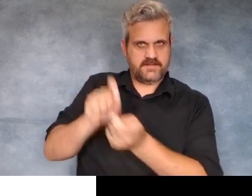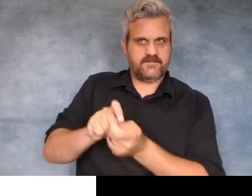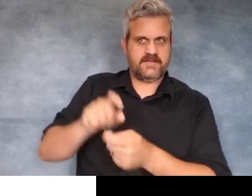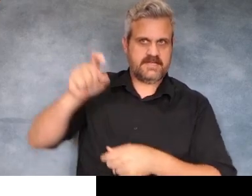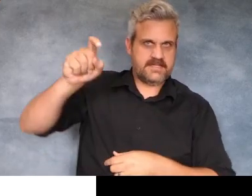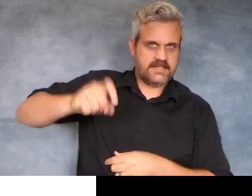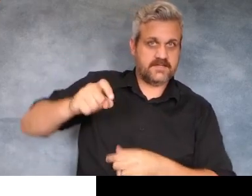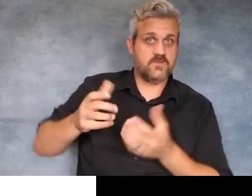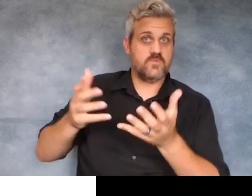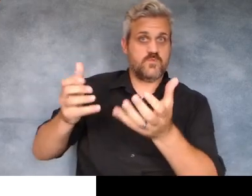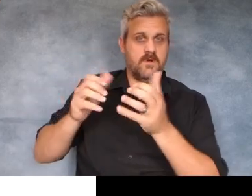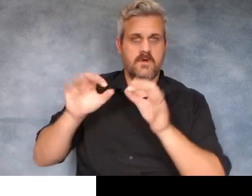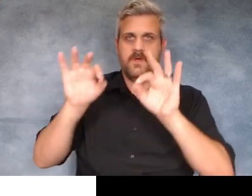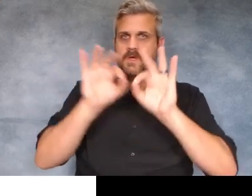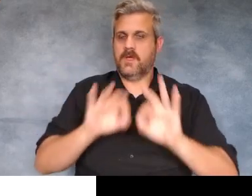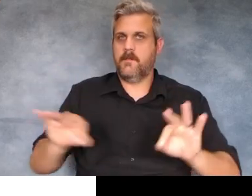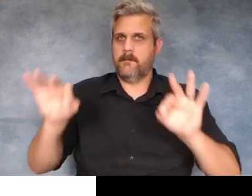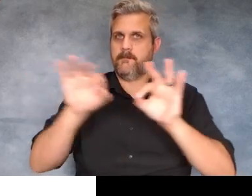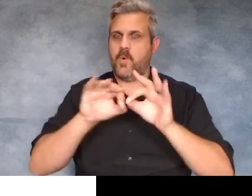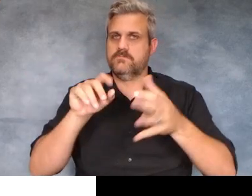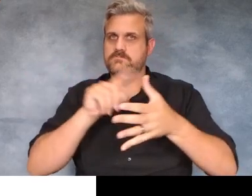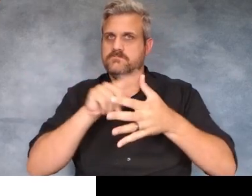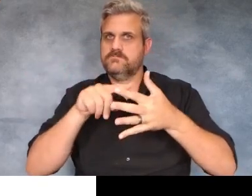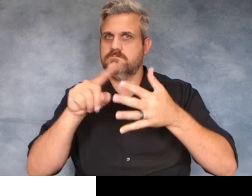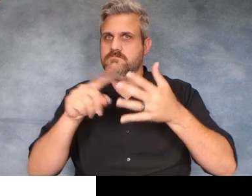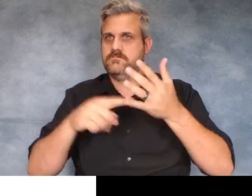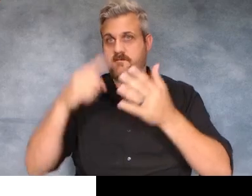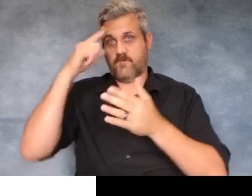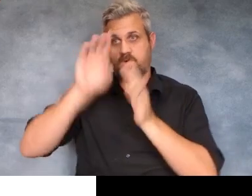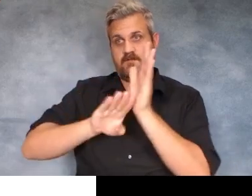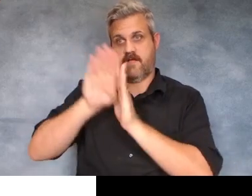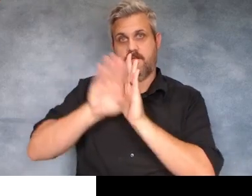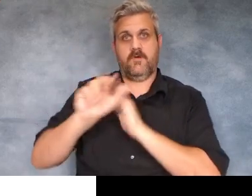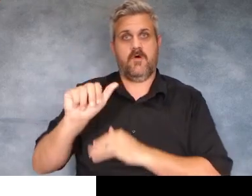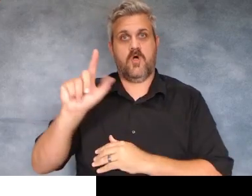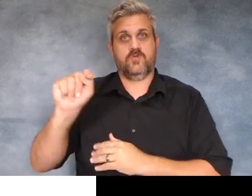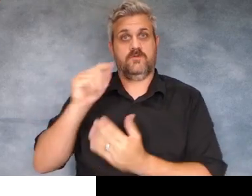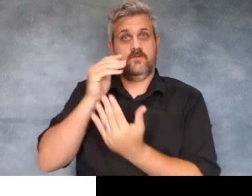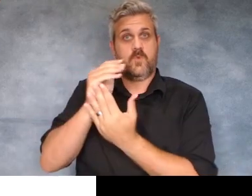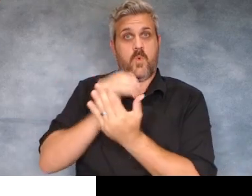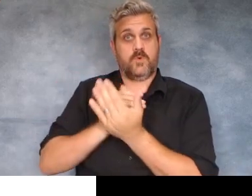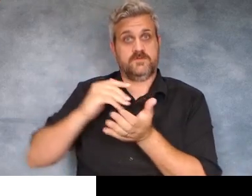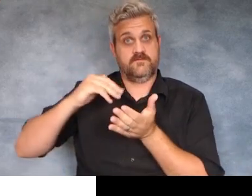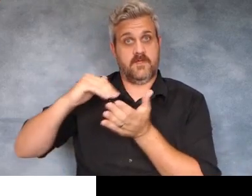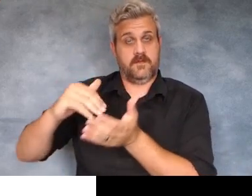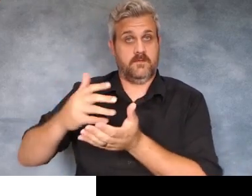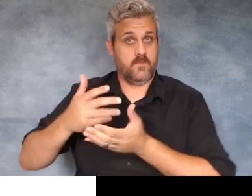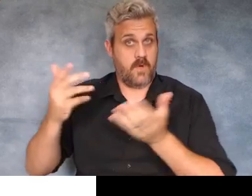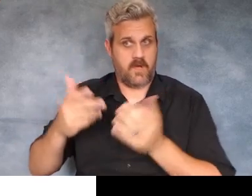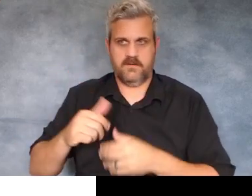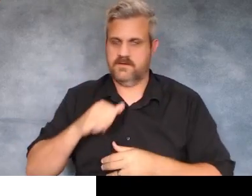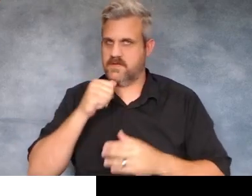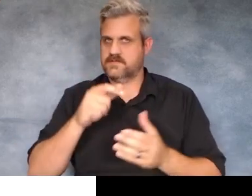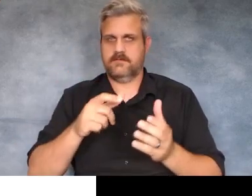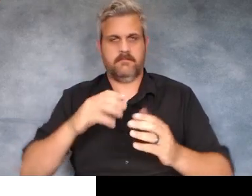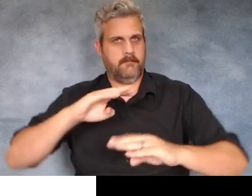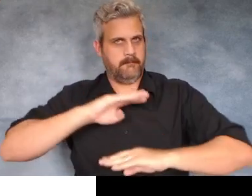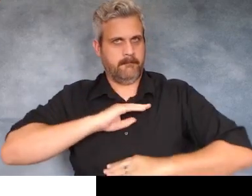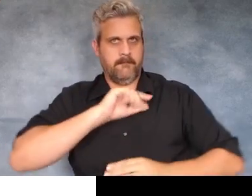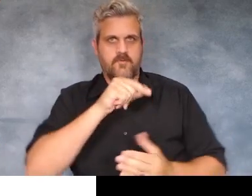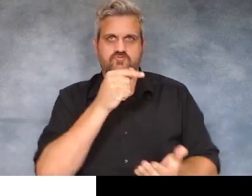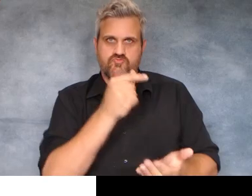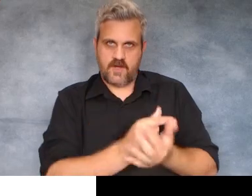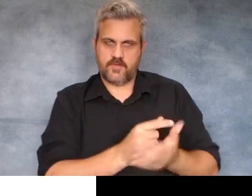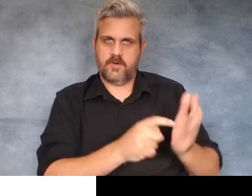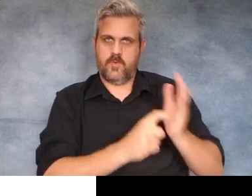Some key points about the alternative course of study are that it does not meet the graduation requirements for a regular high